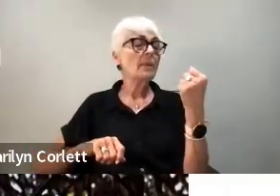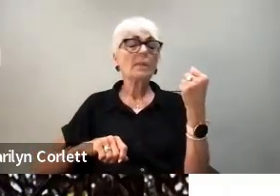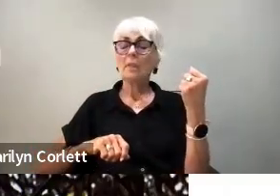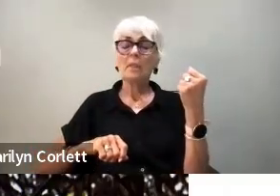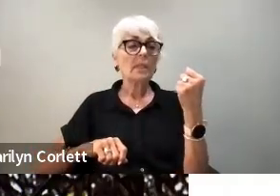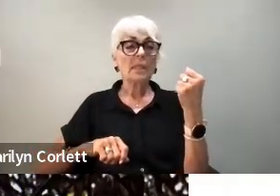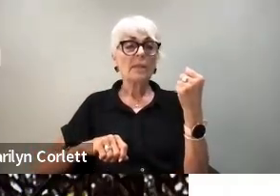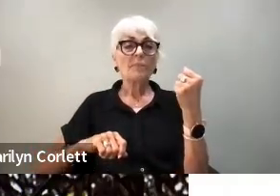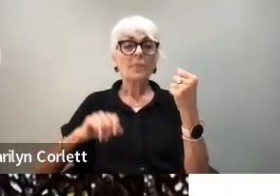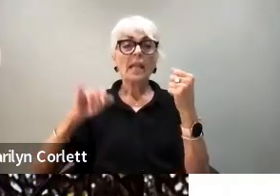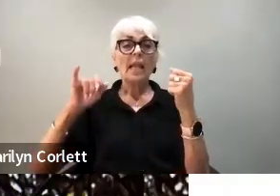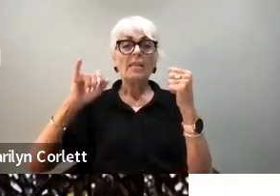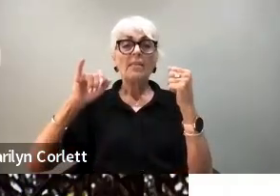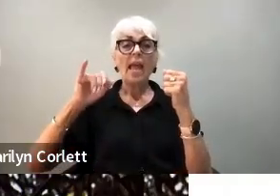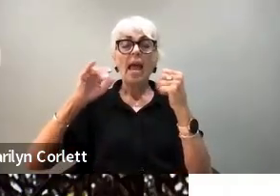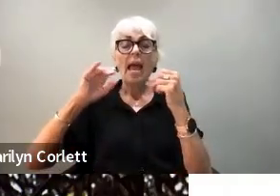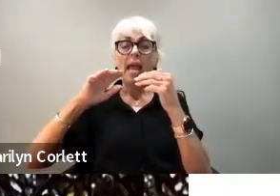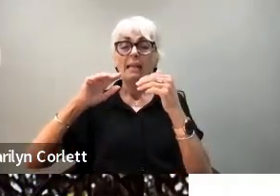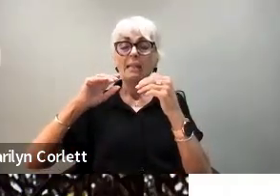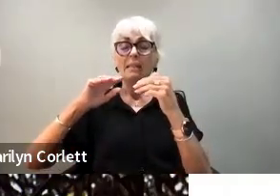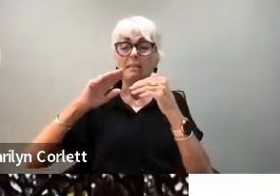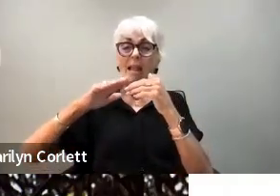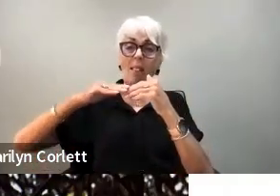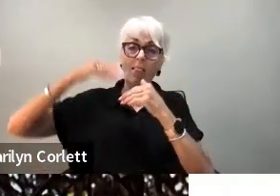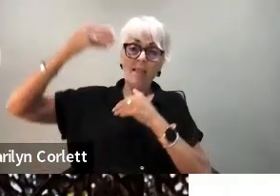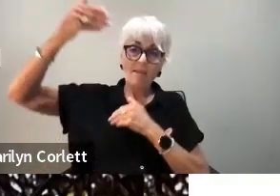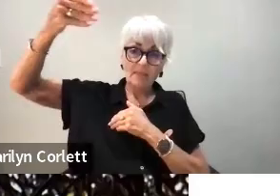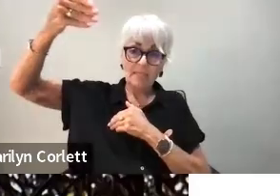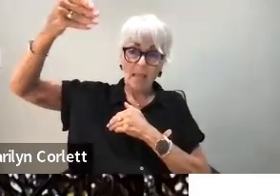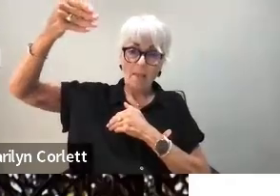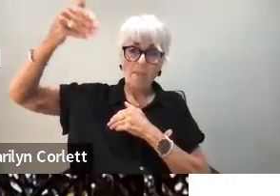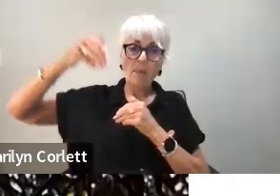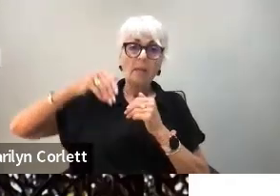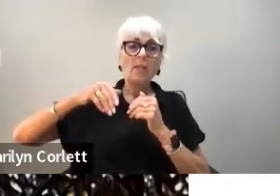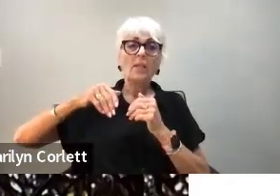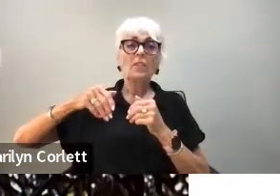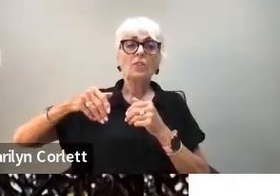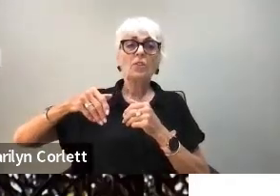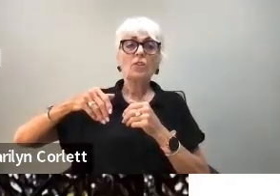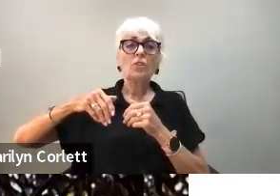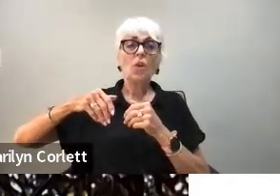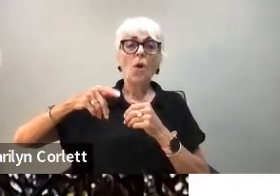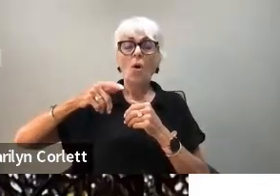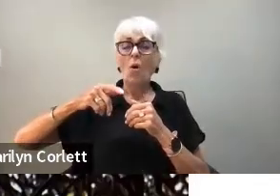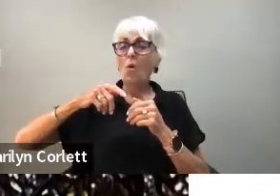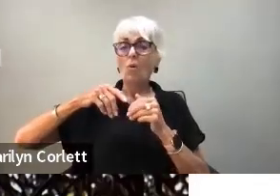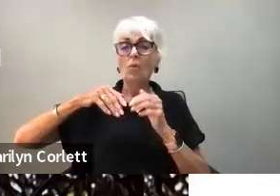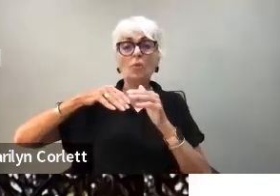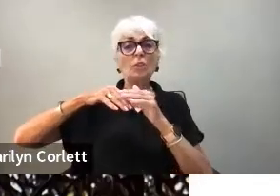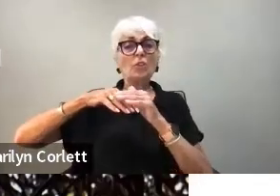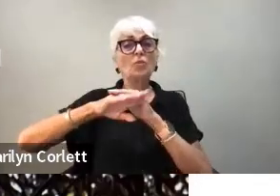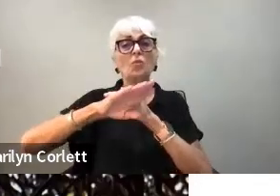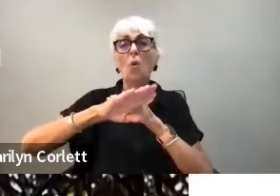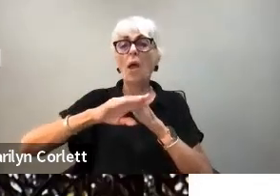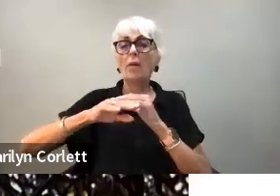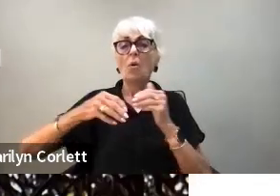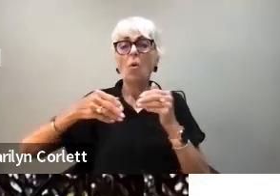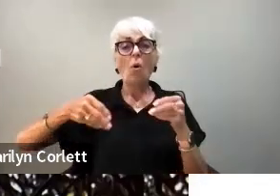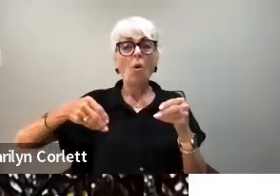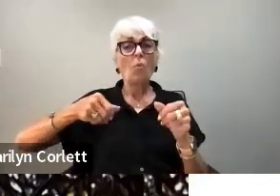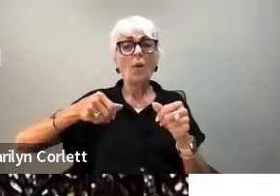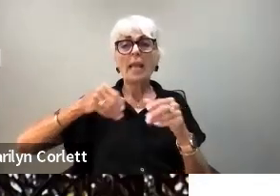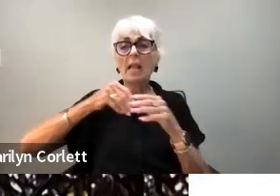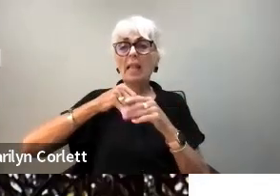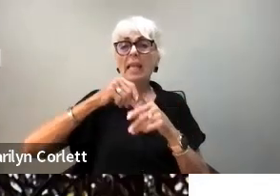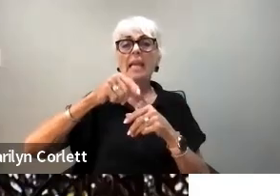in there, or there's no lip to get into the hunting blind. So this is a great